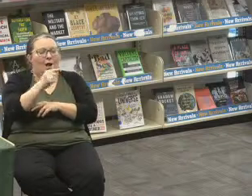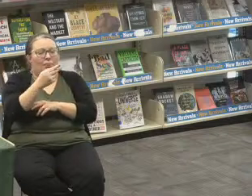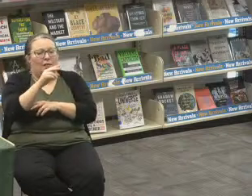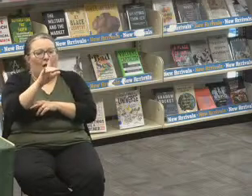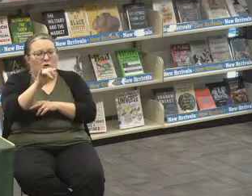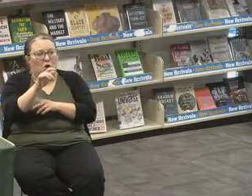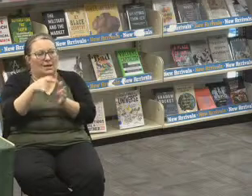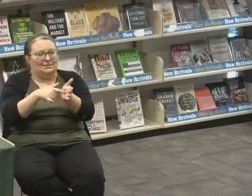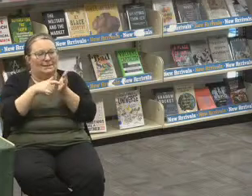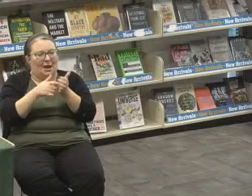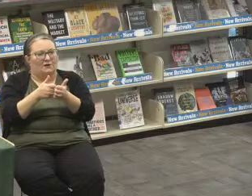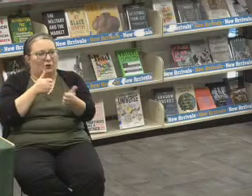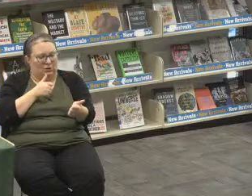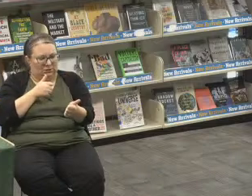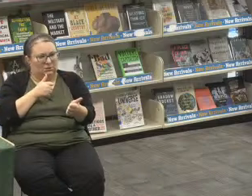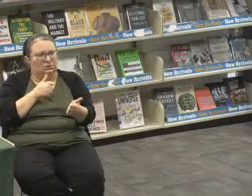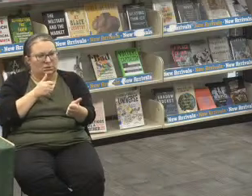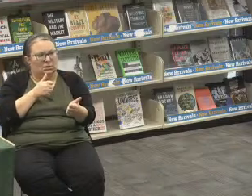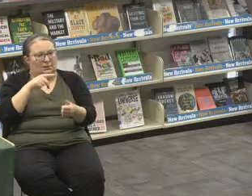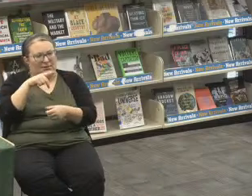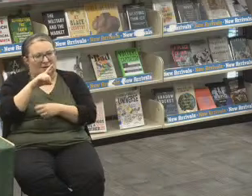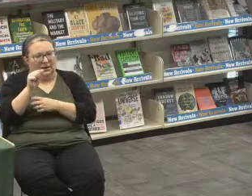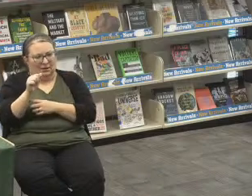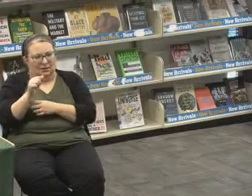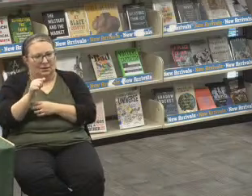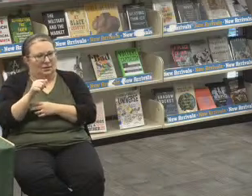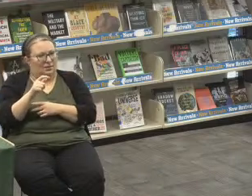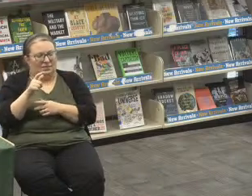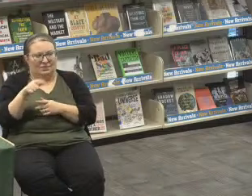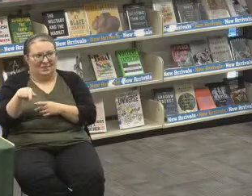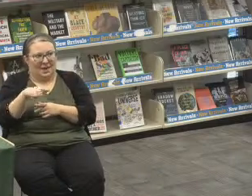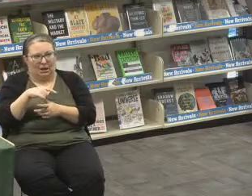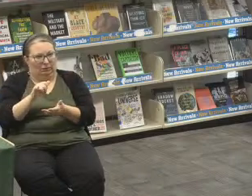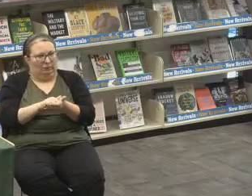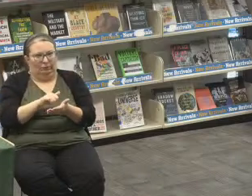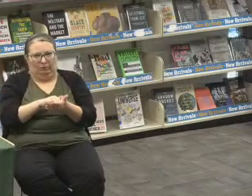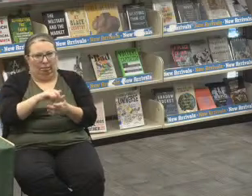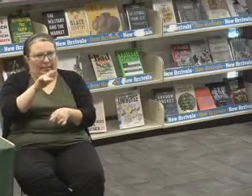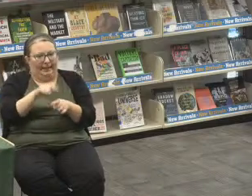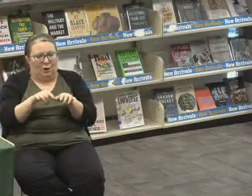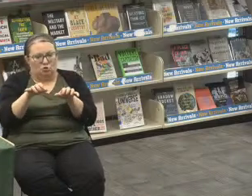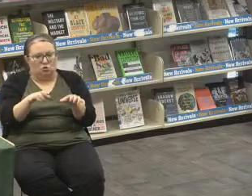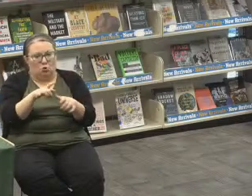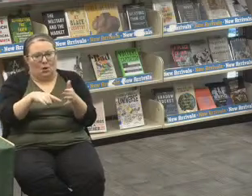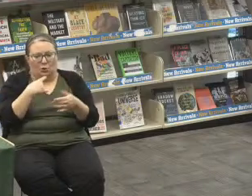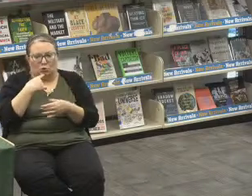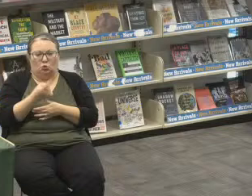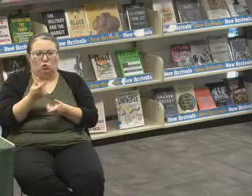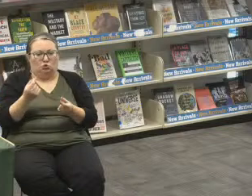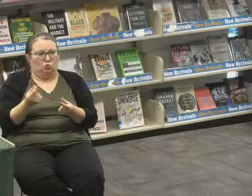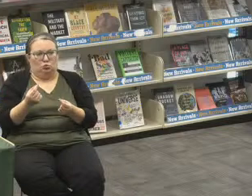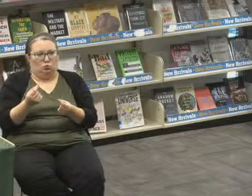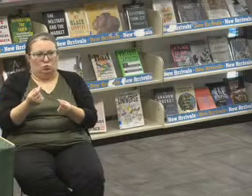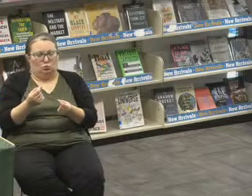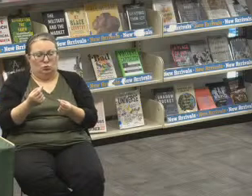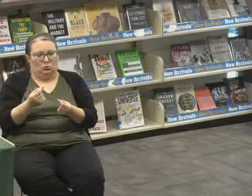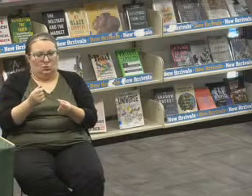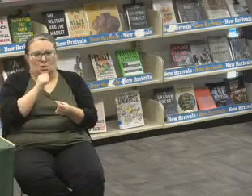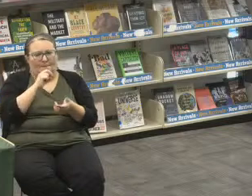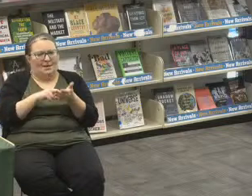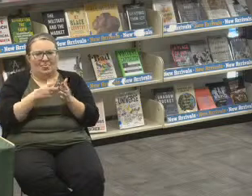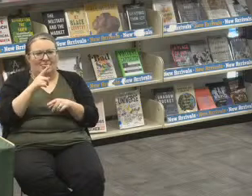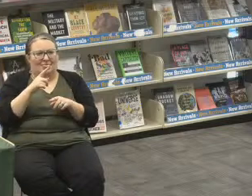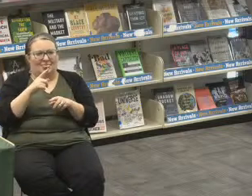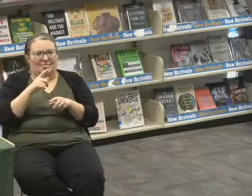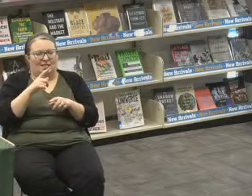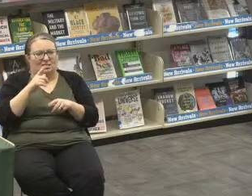avoidance, which is where they find it incapable of doing what they're told to do. It's not that they can't, it's